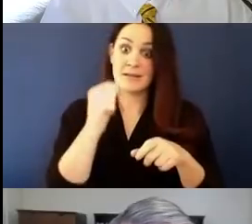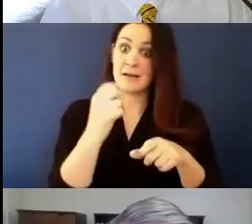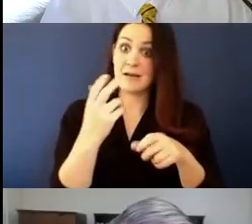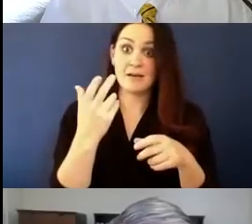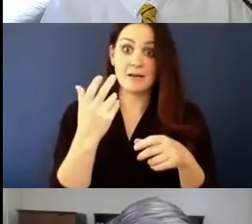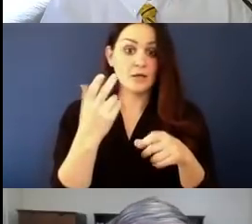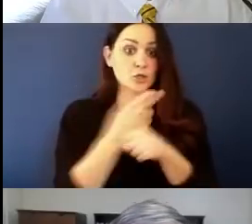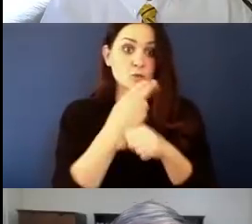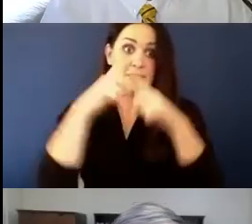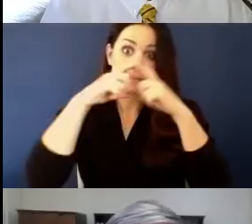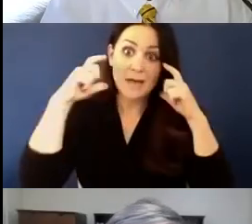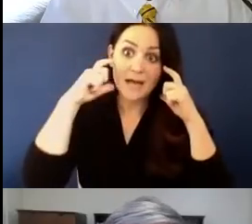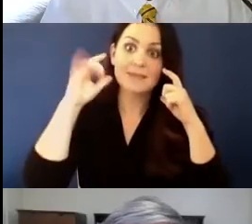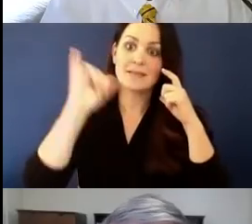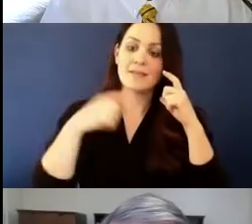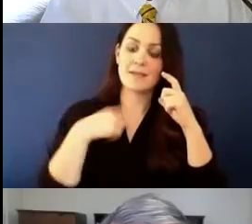exposure. The problem is